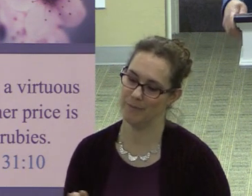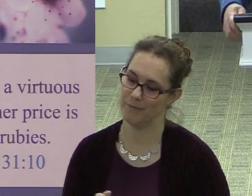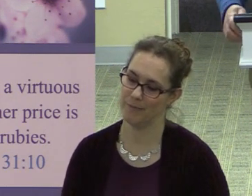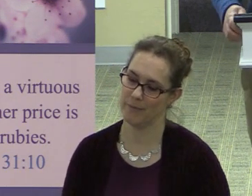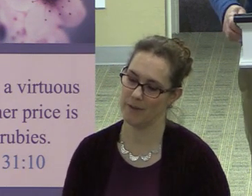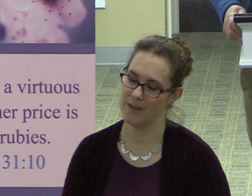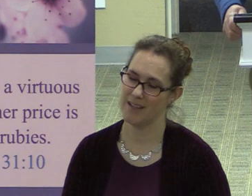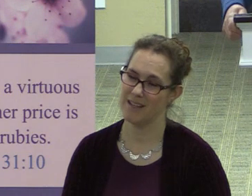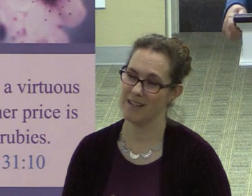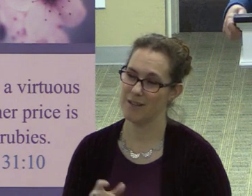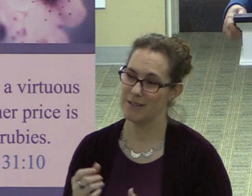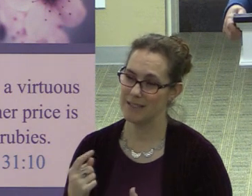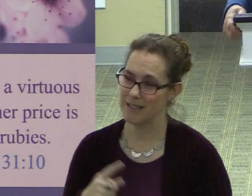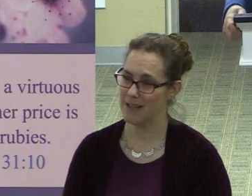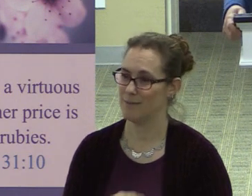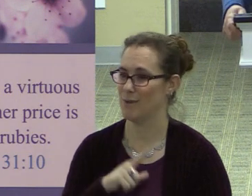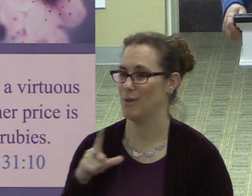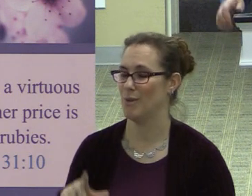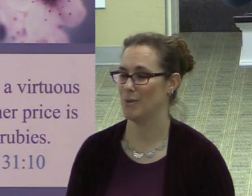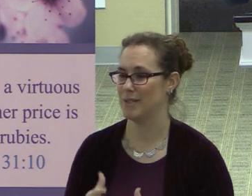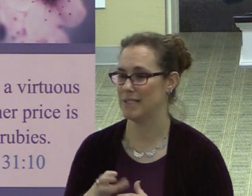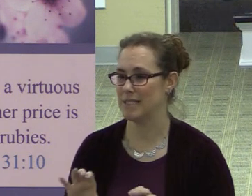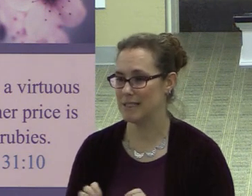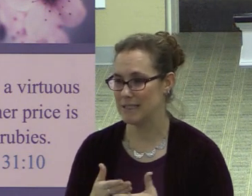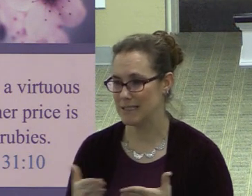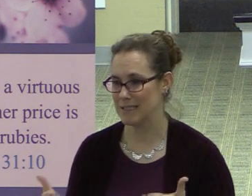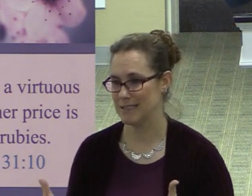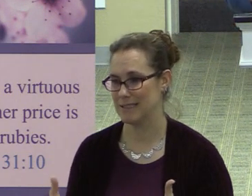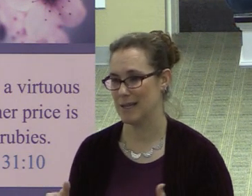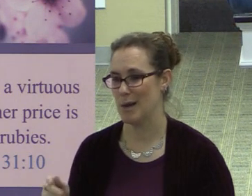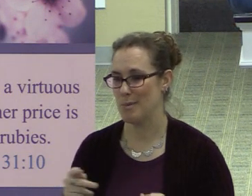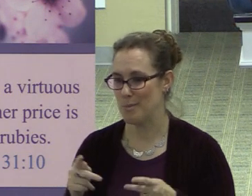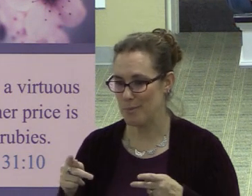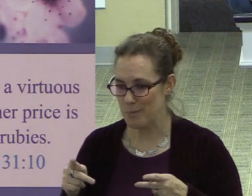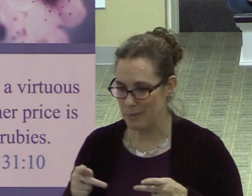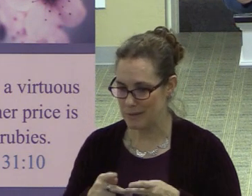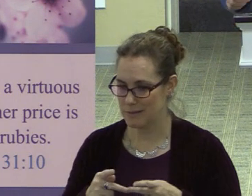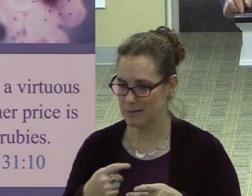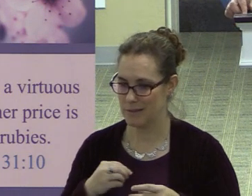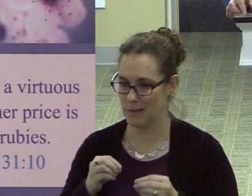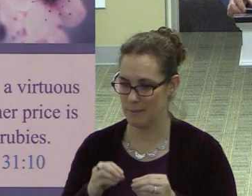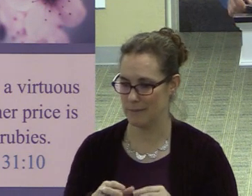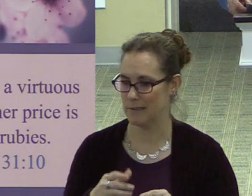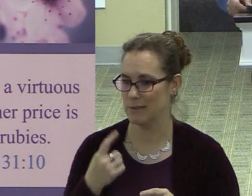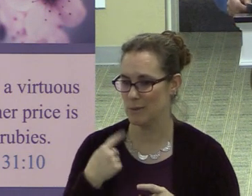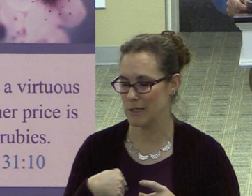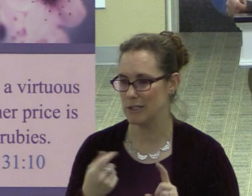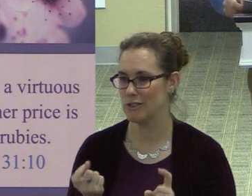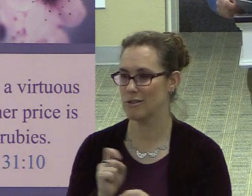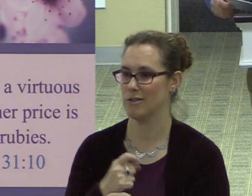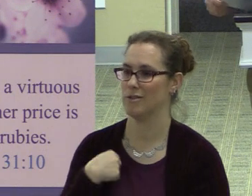There's times the Lord does things, he puts us in those places so he can change us.